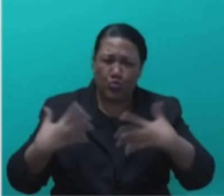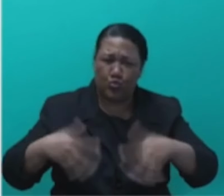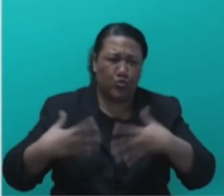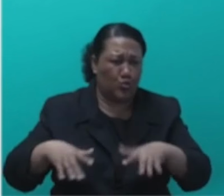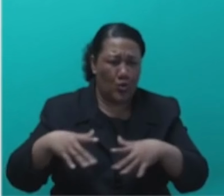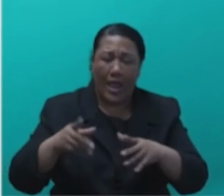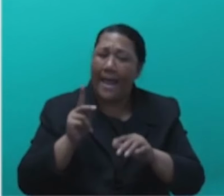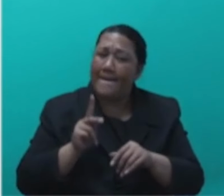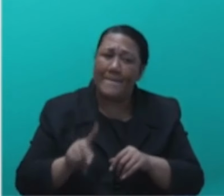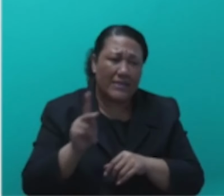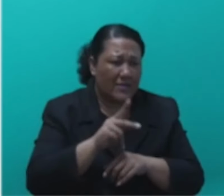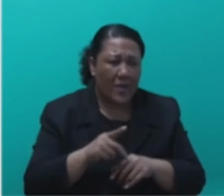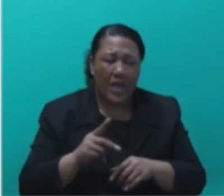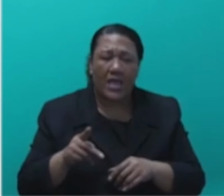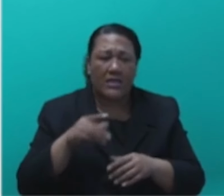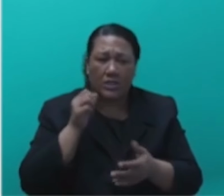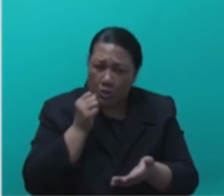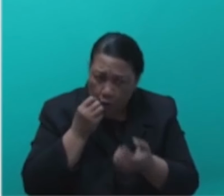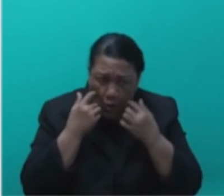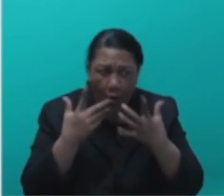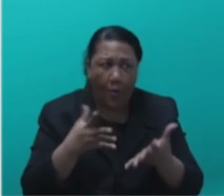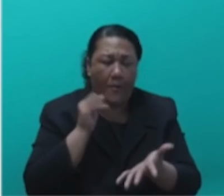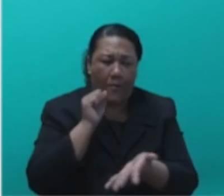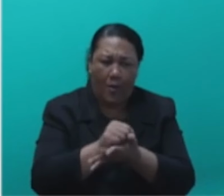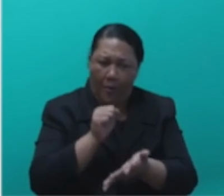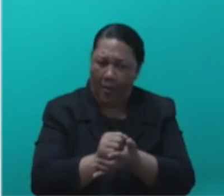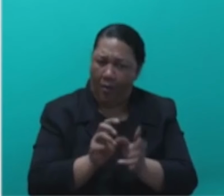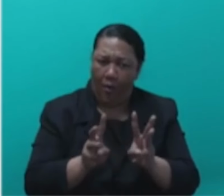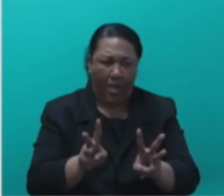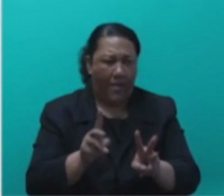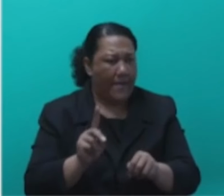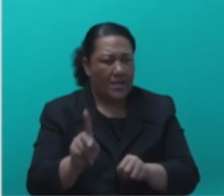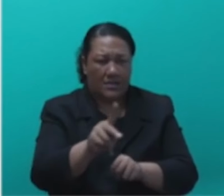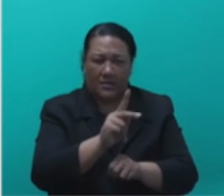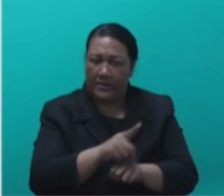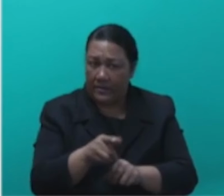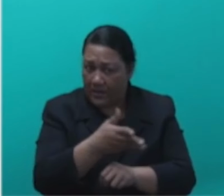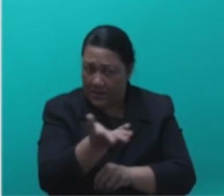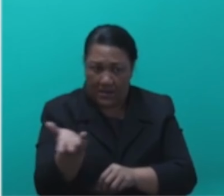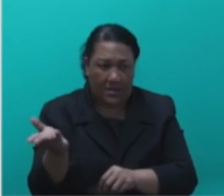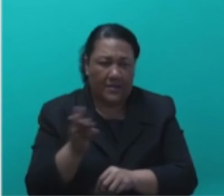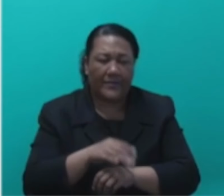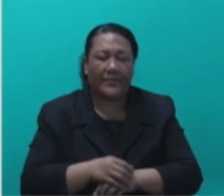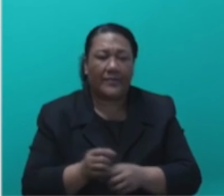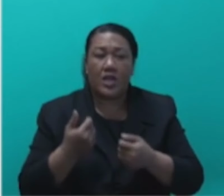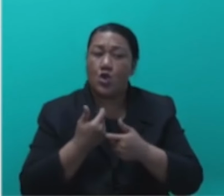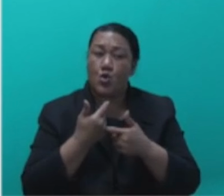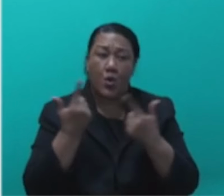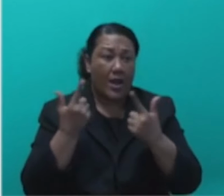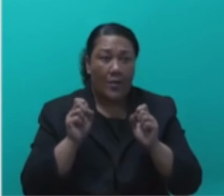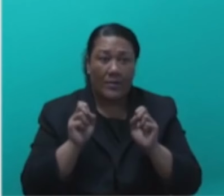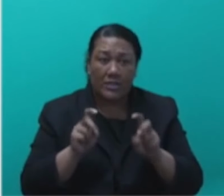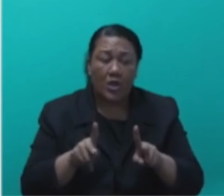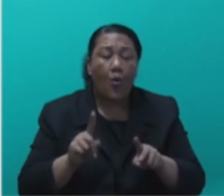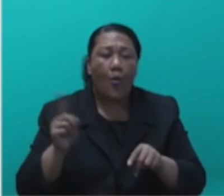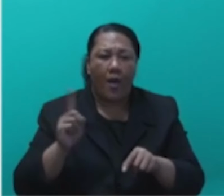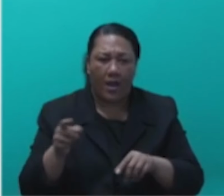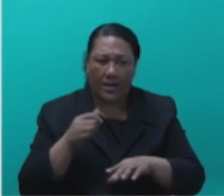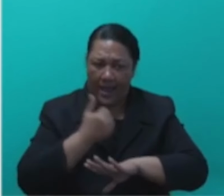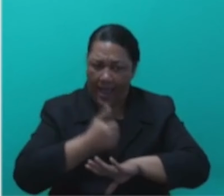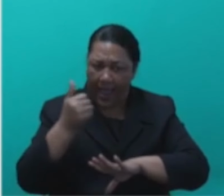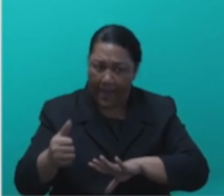Way. Mr. Speaker, sir, ministerial statements are great opportunities for the government to keep the